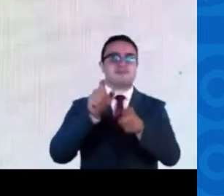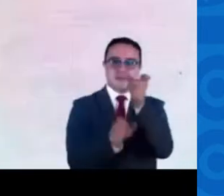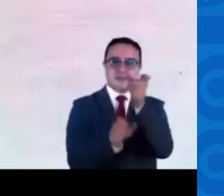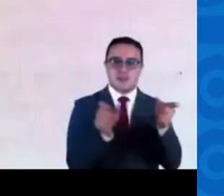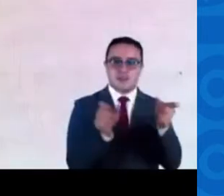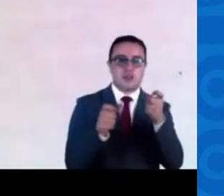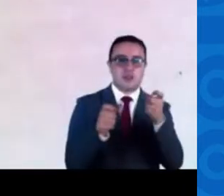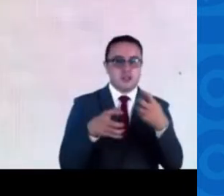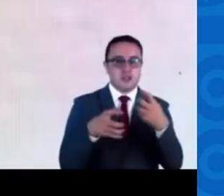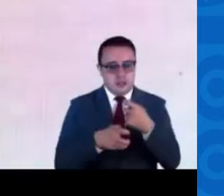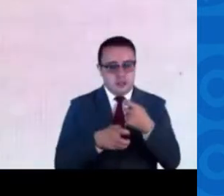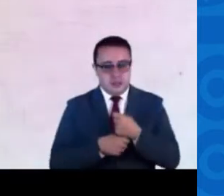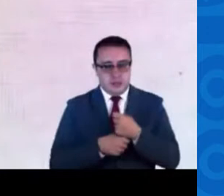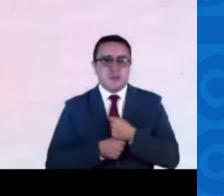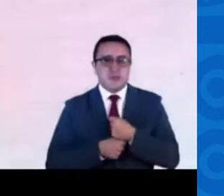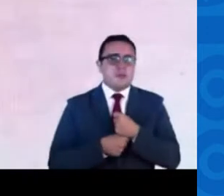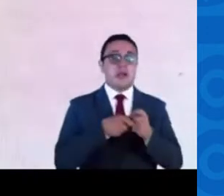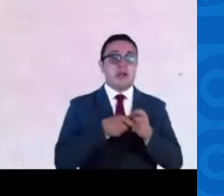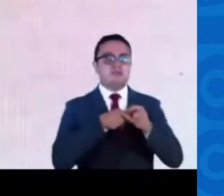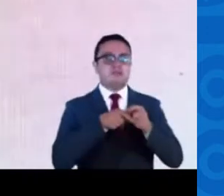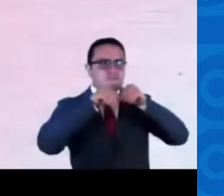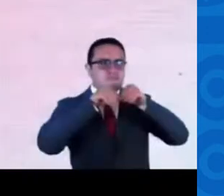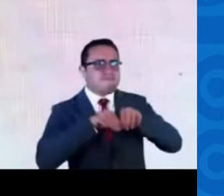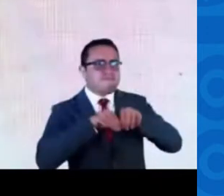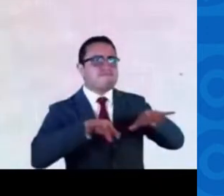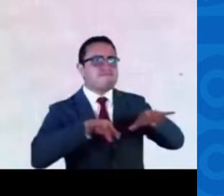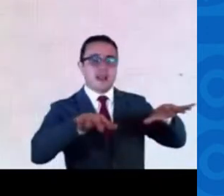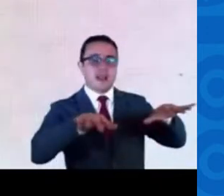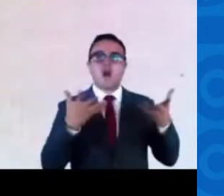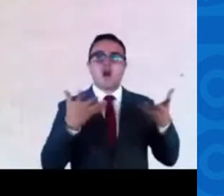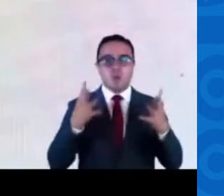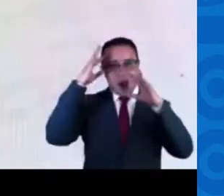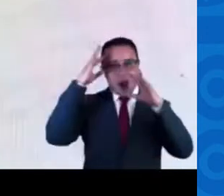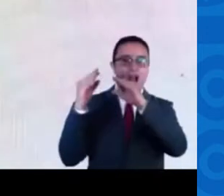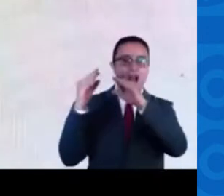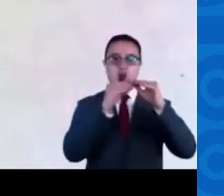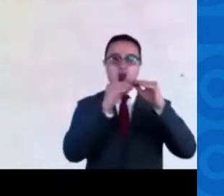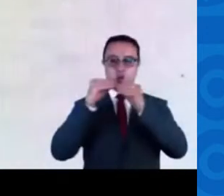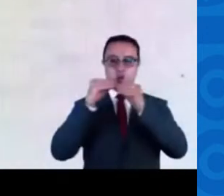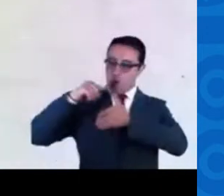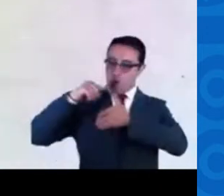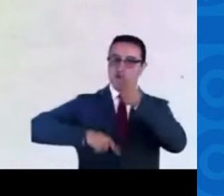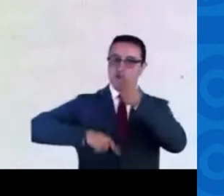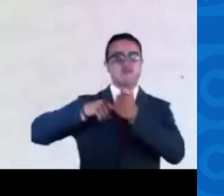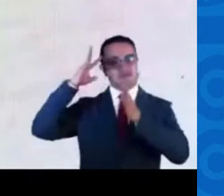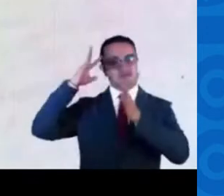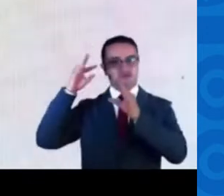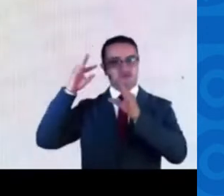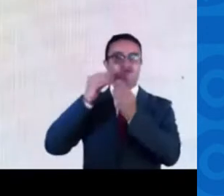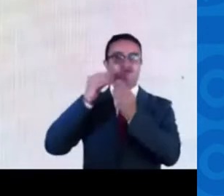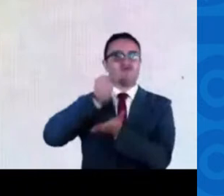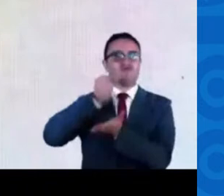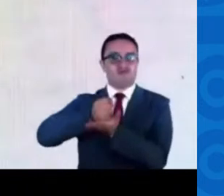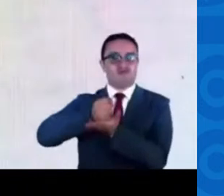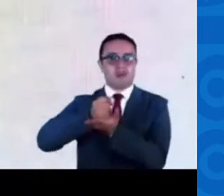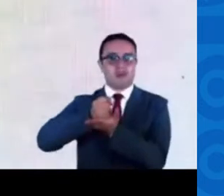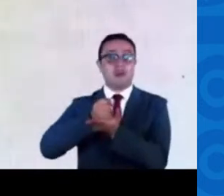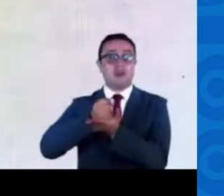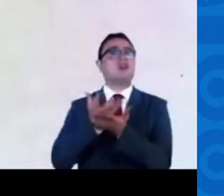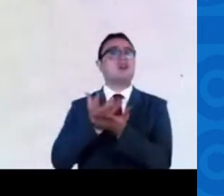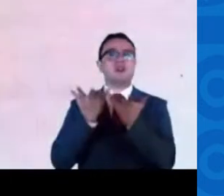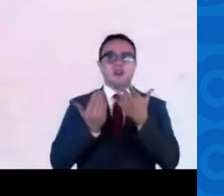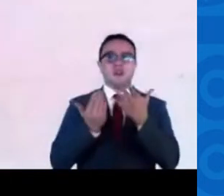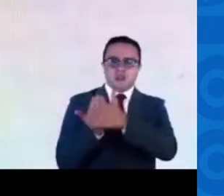does not translate into action. We need it to be something that we are really going to implement, to work on, that we are going to draft policies and